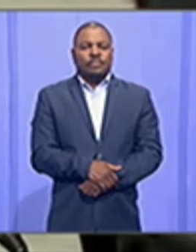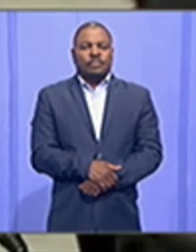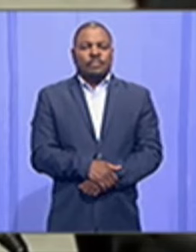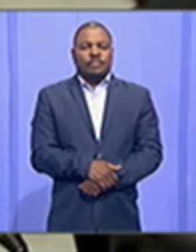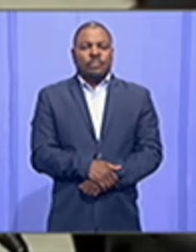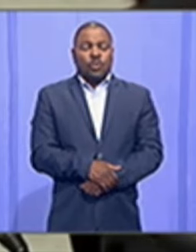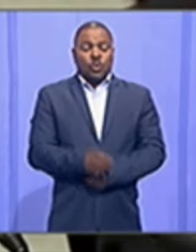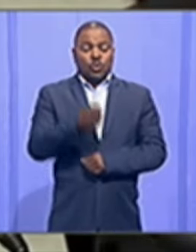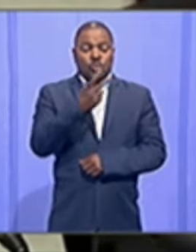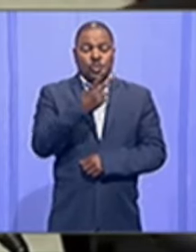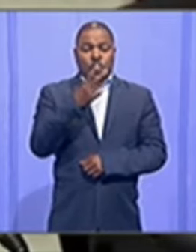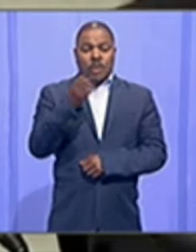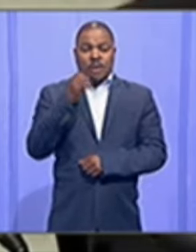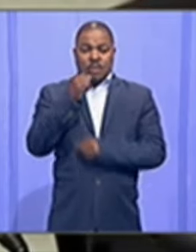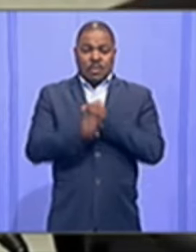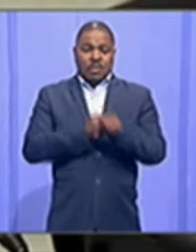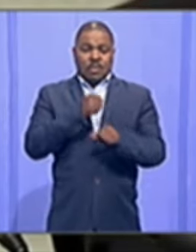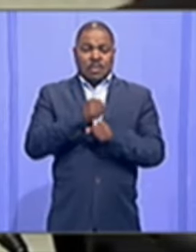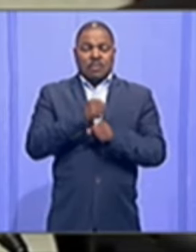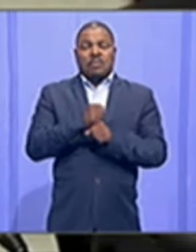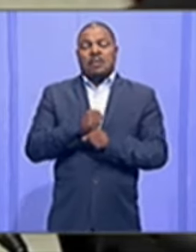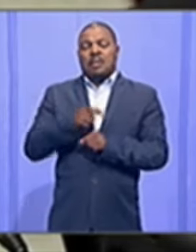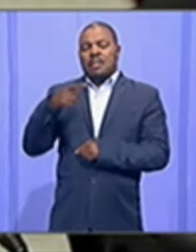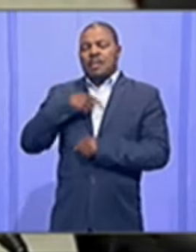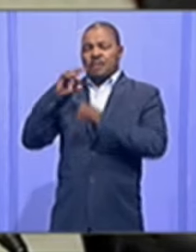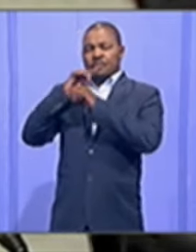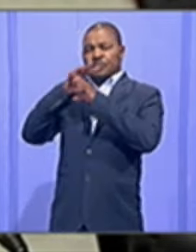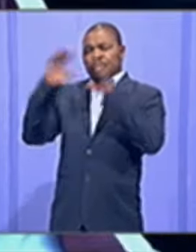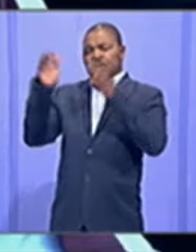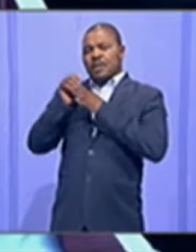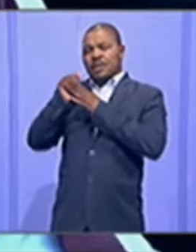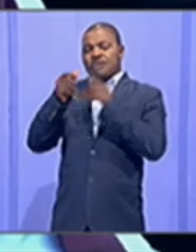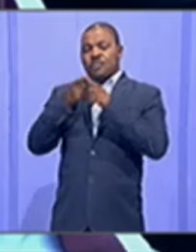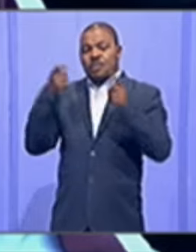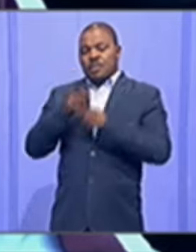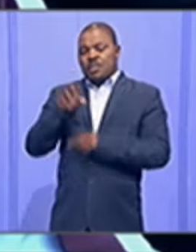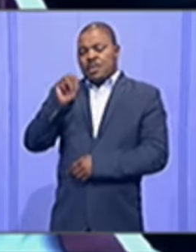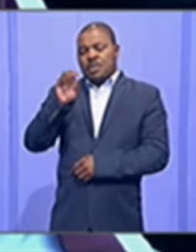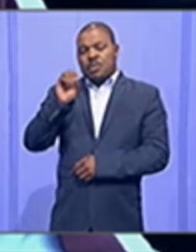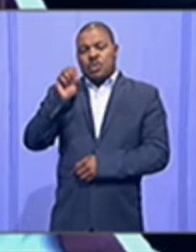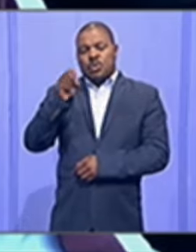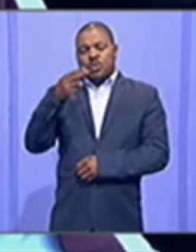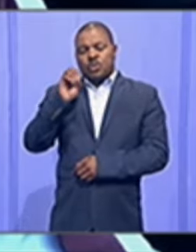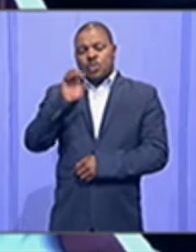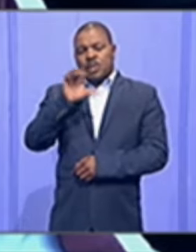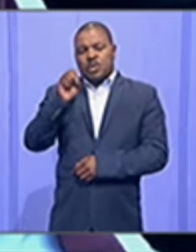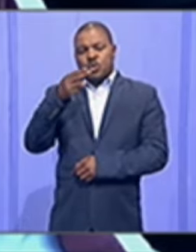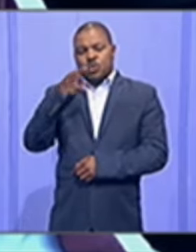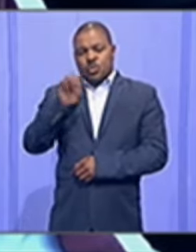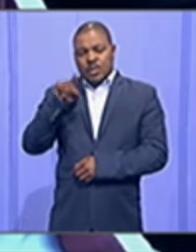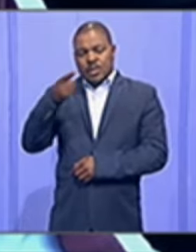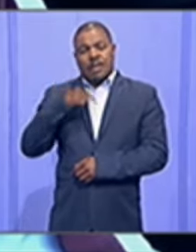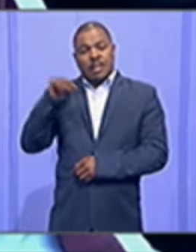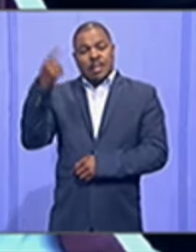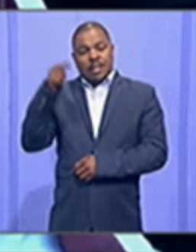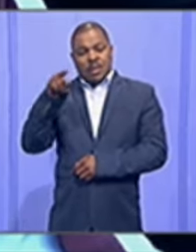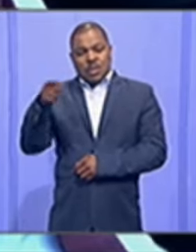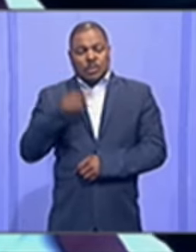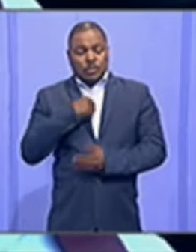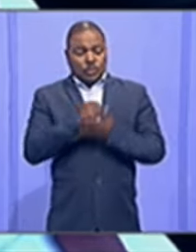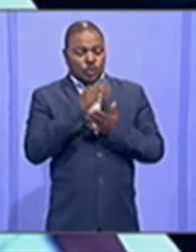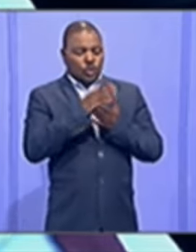200 years ago, under the visionary leadership of King Moshoeshoe Moshoeshoe I of Basotho Nation, was founded on the principles of